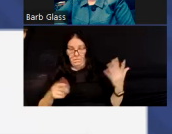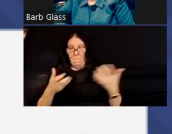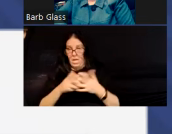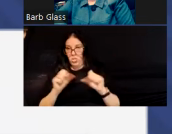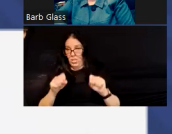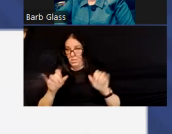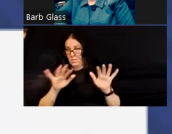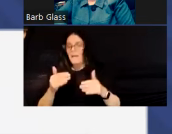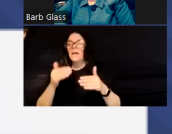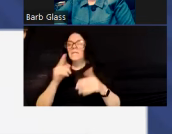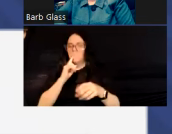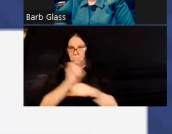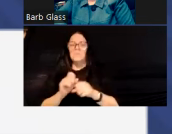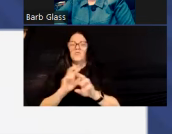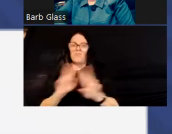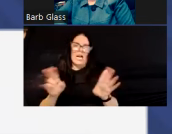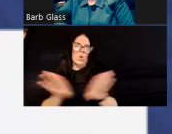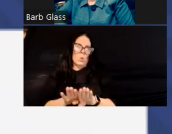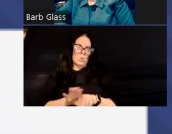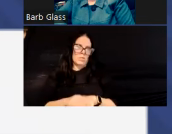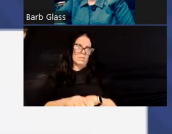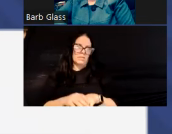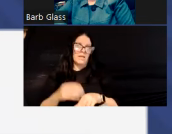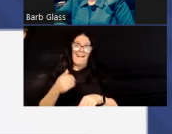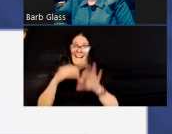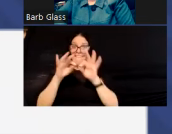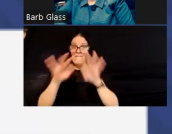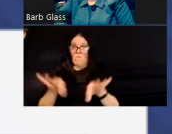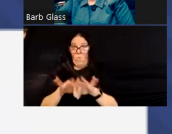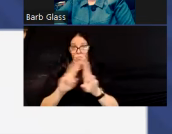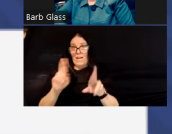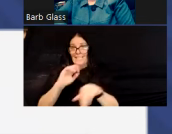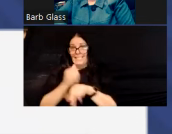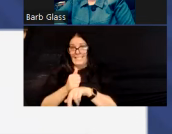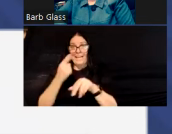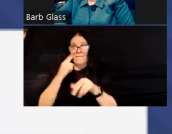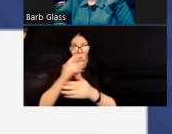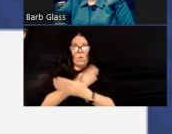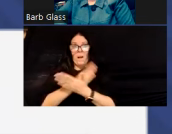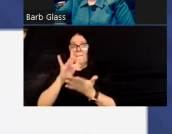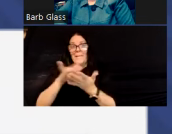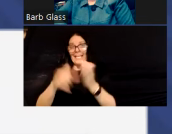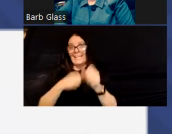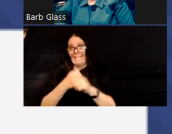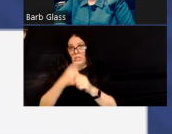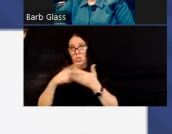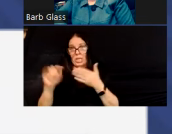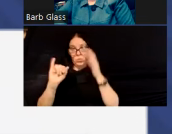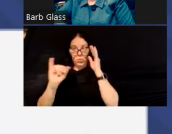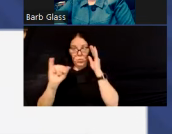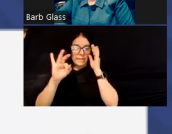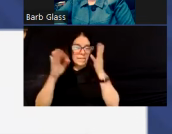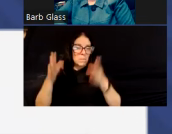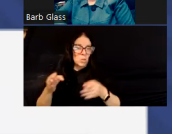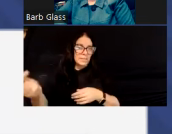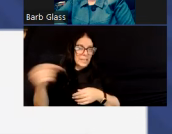of closing a file. I actually have this form set up in our agency to do mid-year checks as well. So if somebody's here for